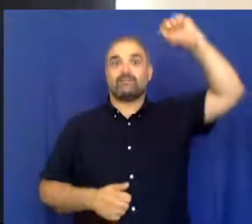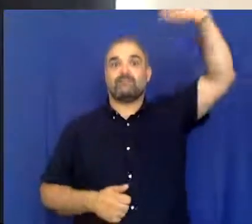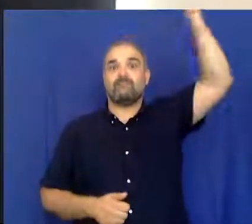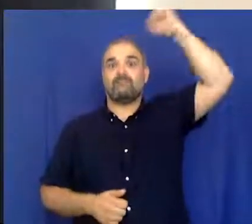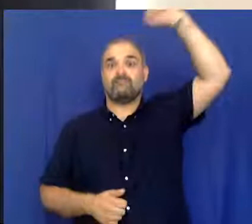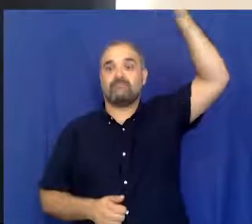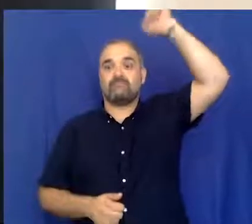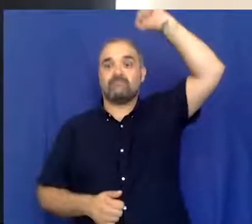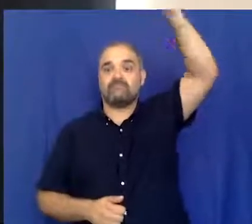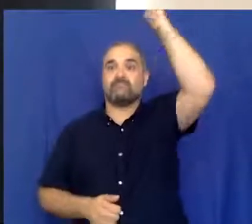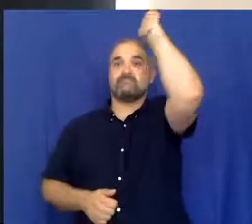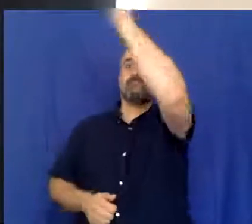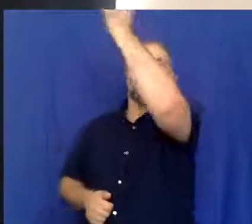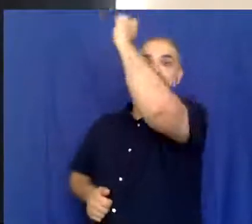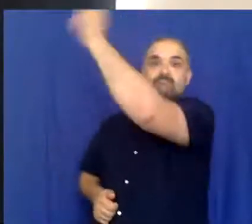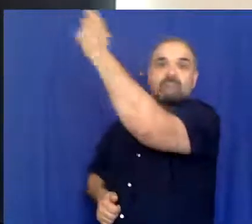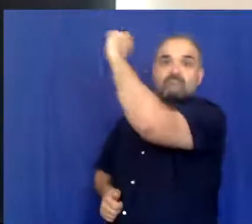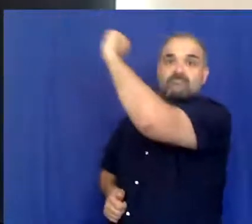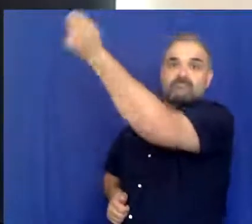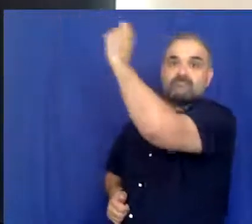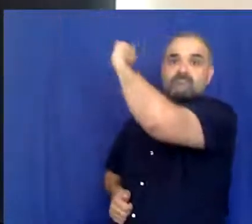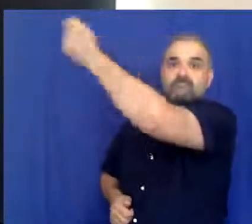Can you wave it in the air?